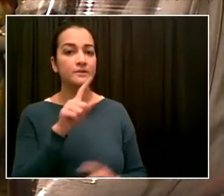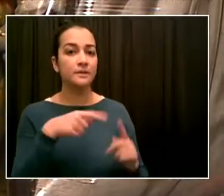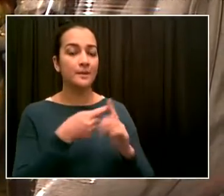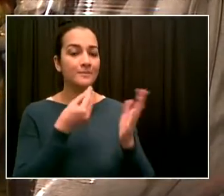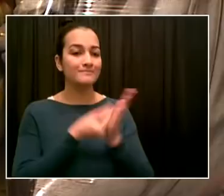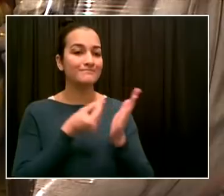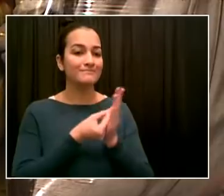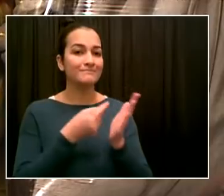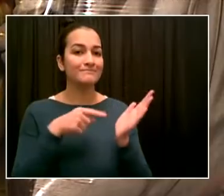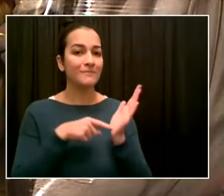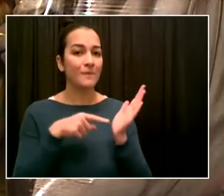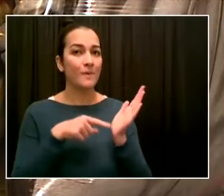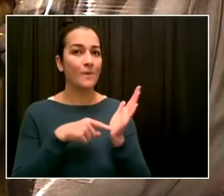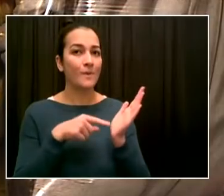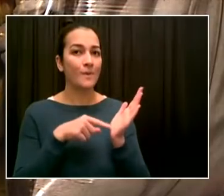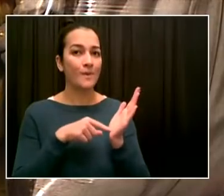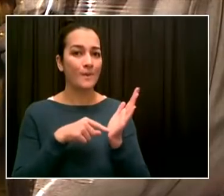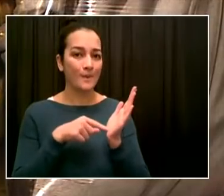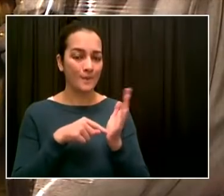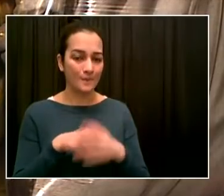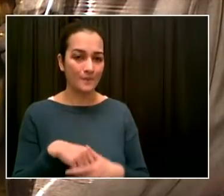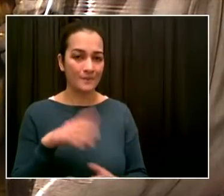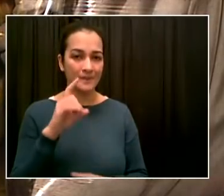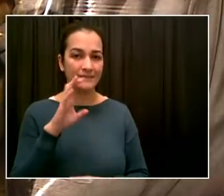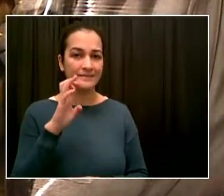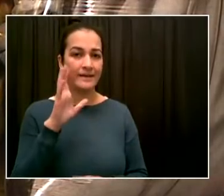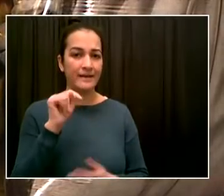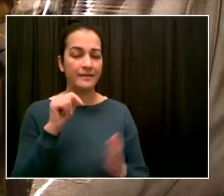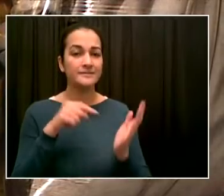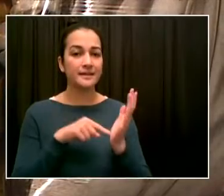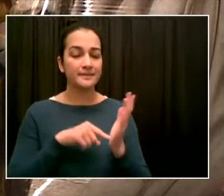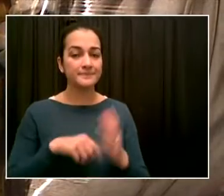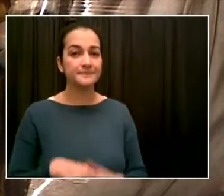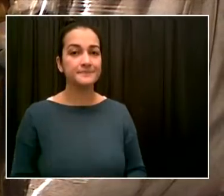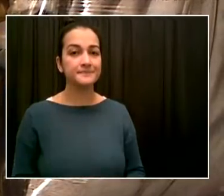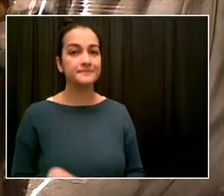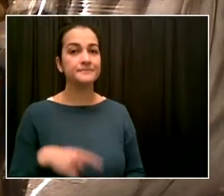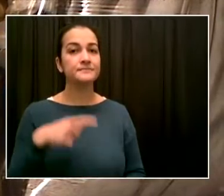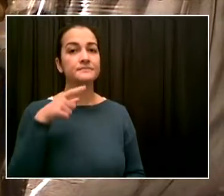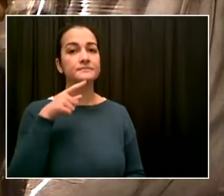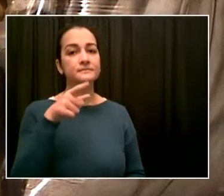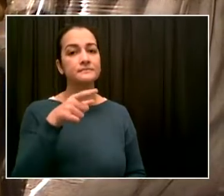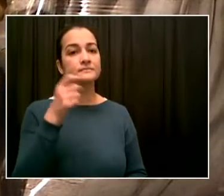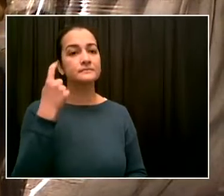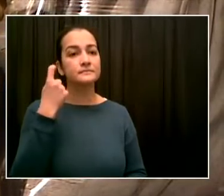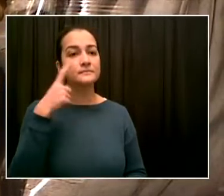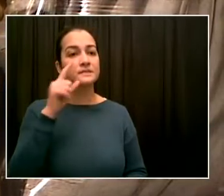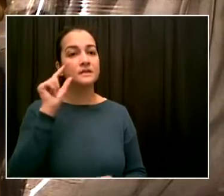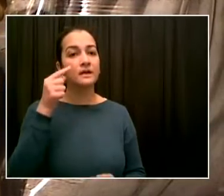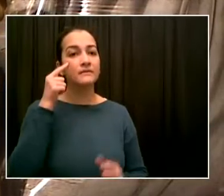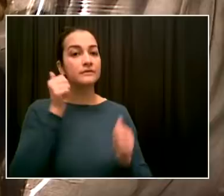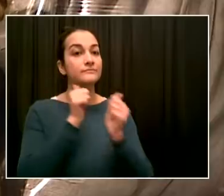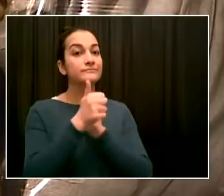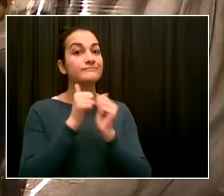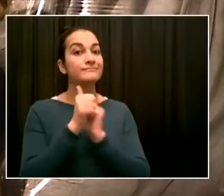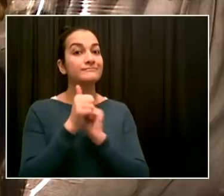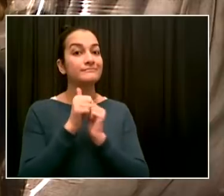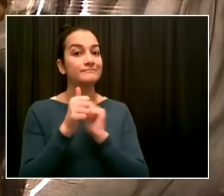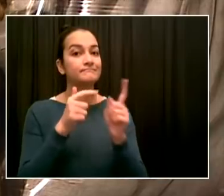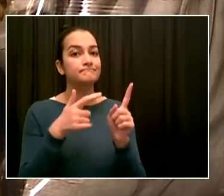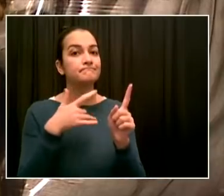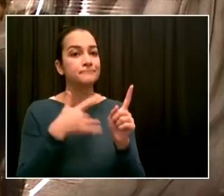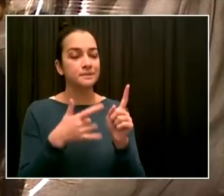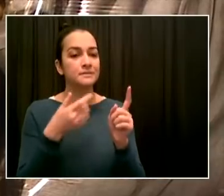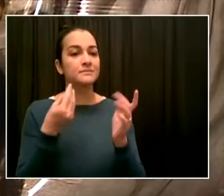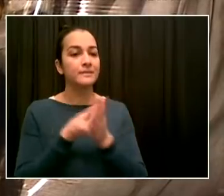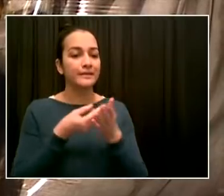likely going to run for governor based on, fundraising emails and that kind of thing. Do you think you'll have trouble raising money from